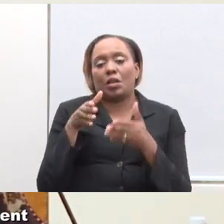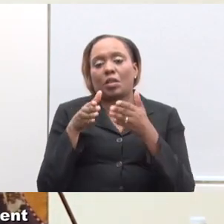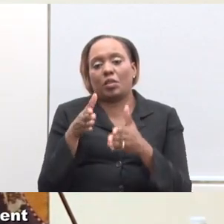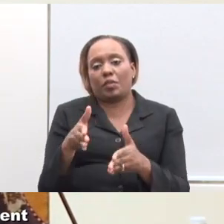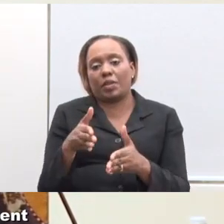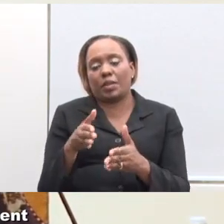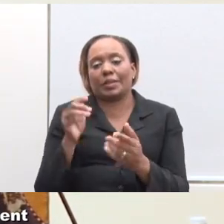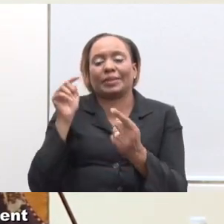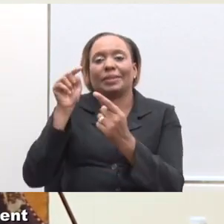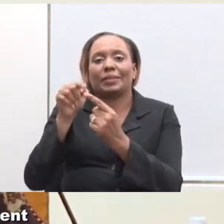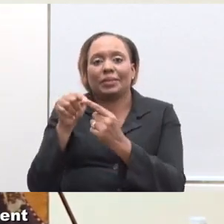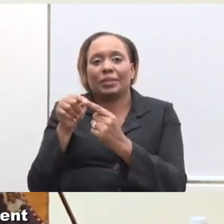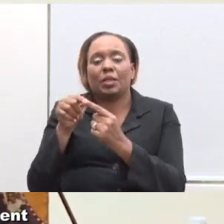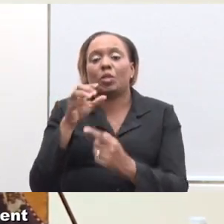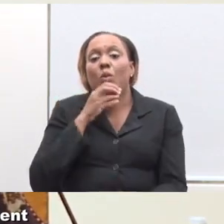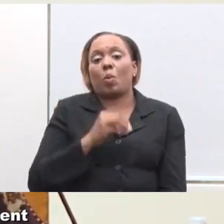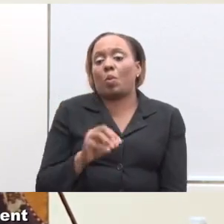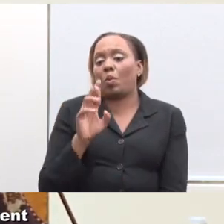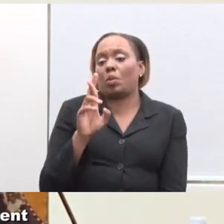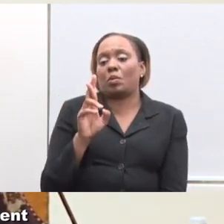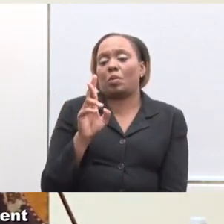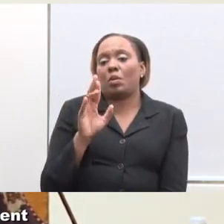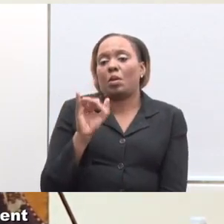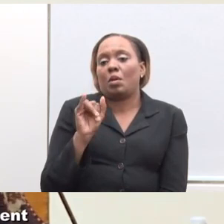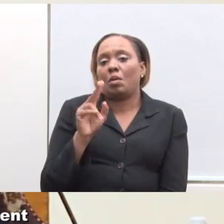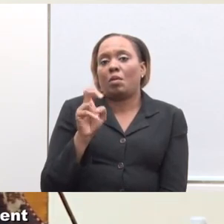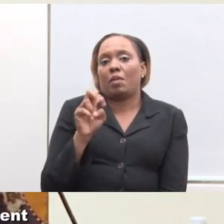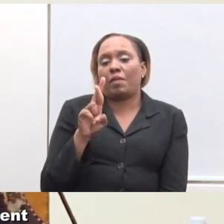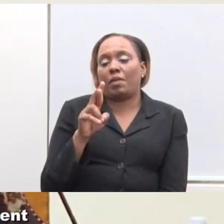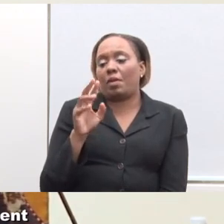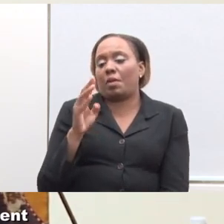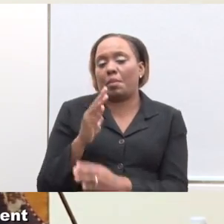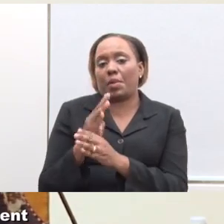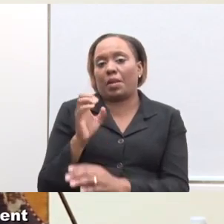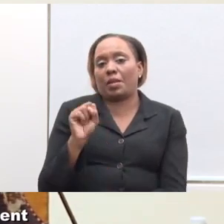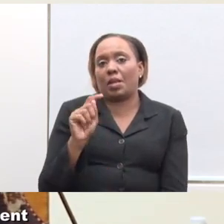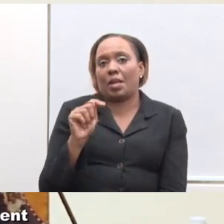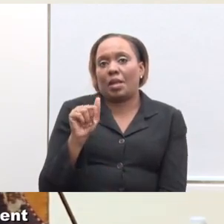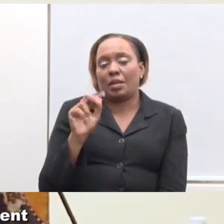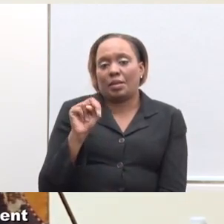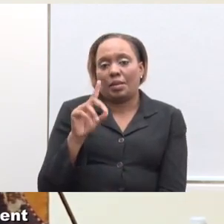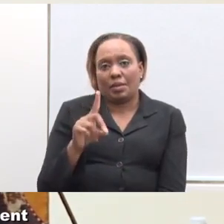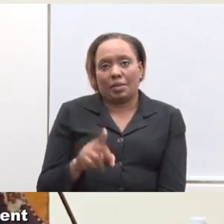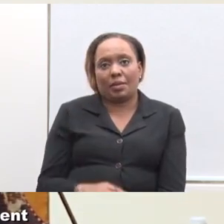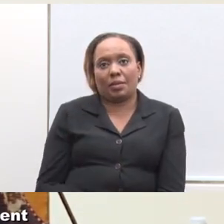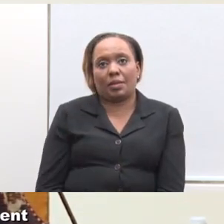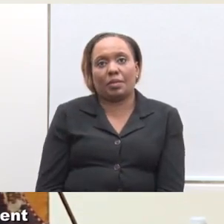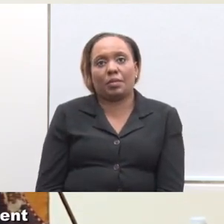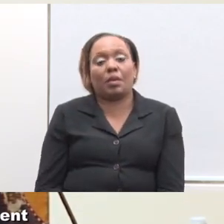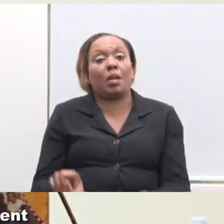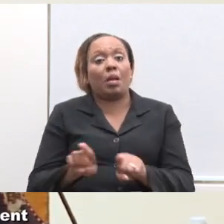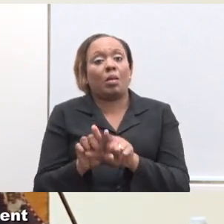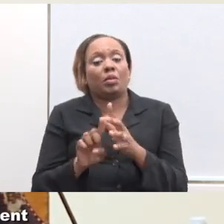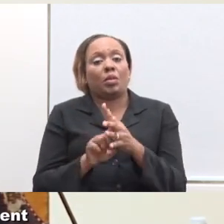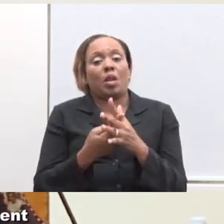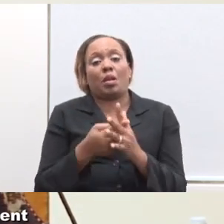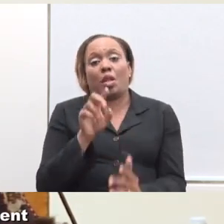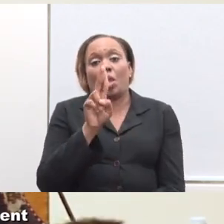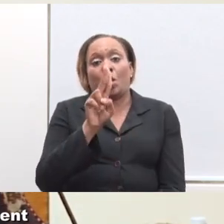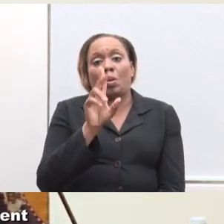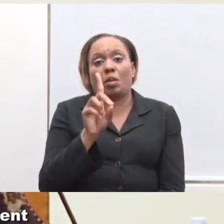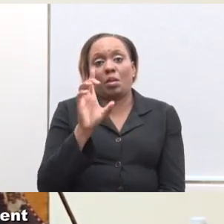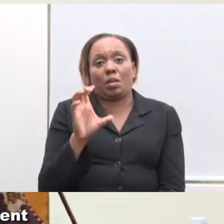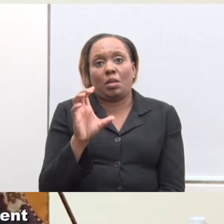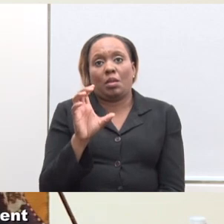and all the shanties that are there. We have also, Mr. Speaker, started at the UDC with the provisioning